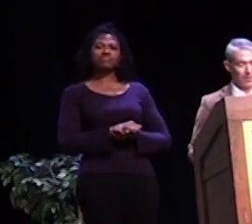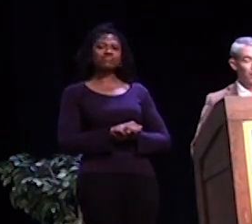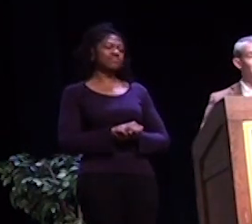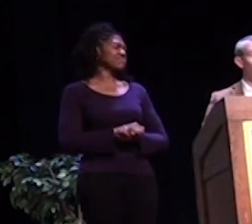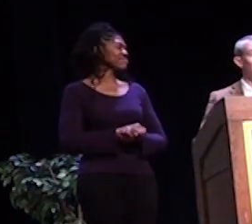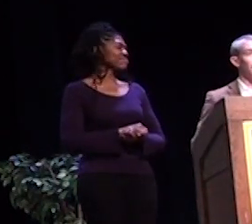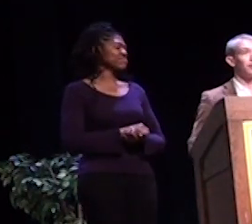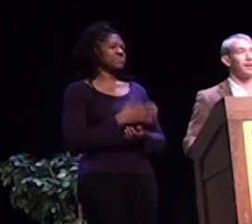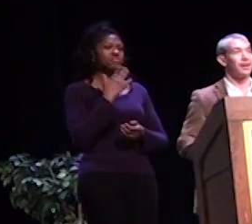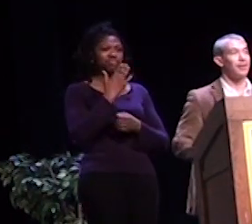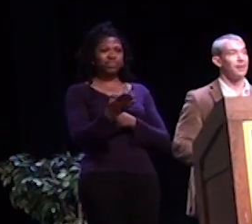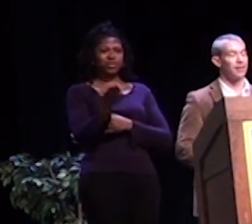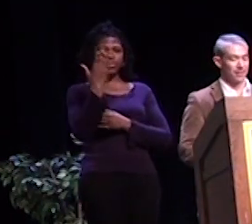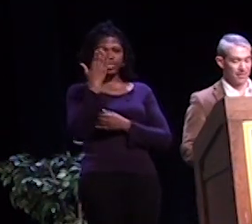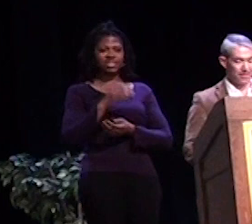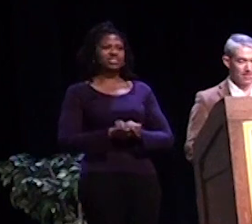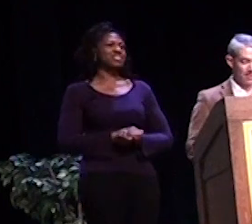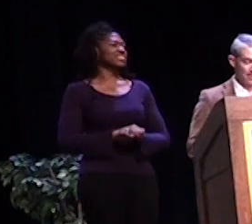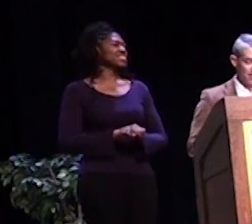Good morning.